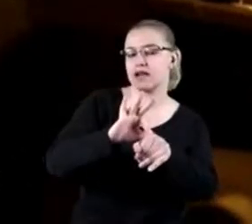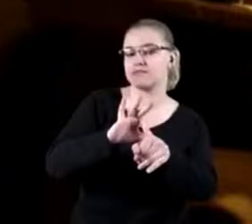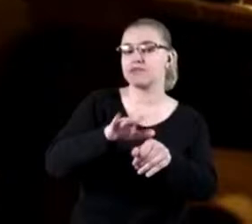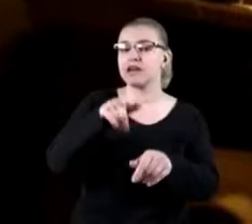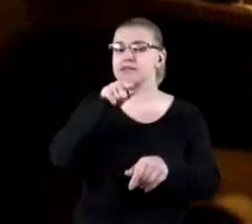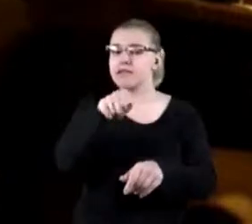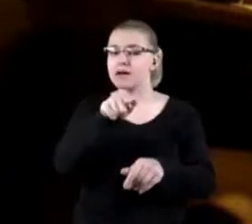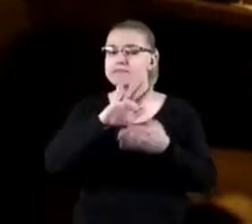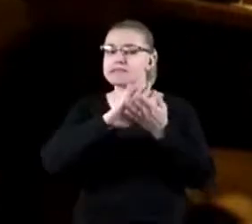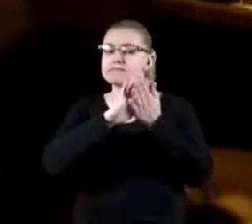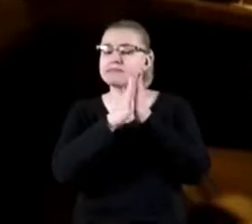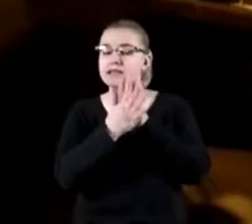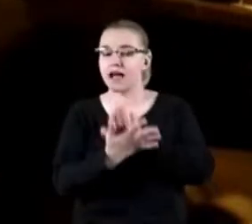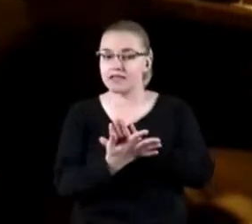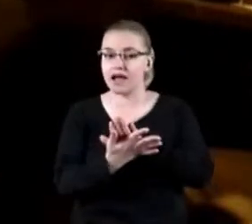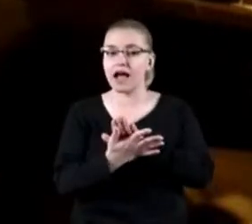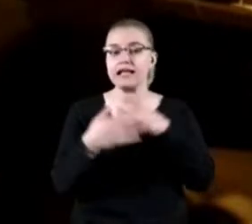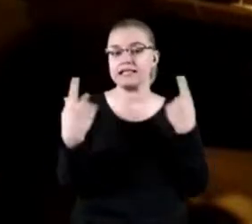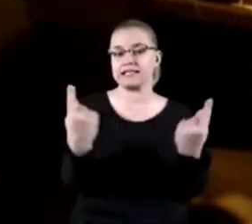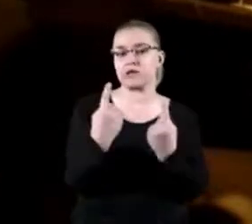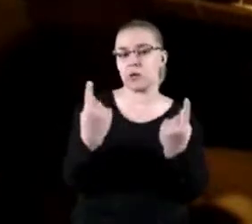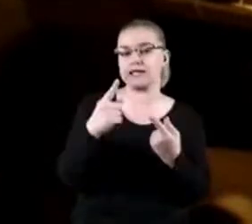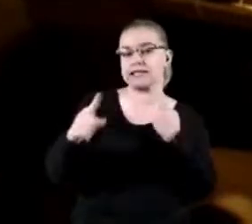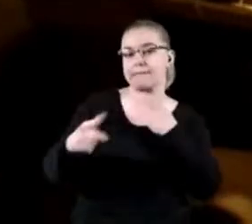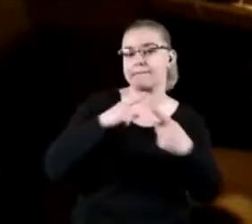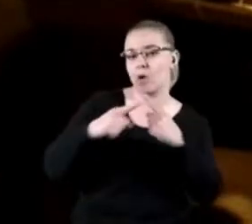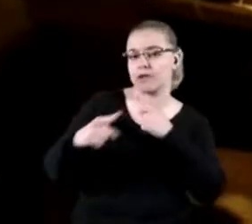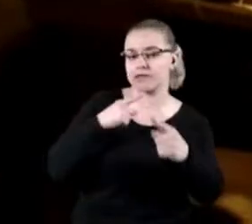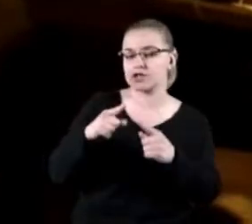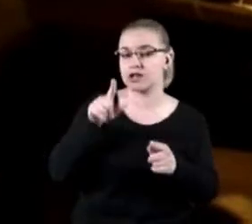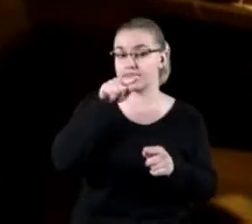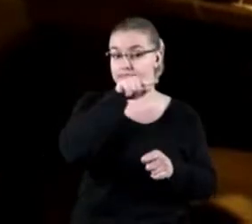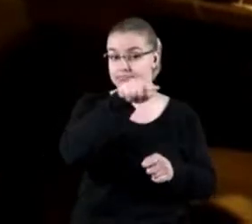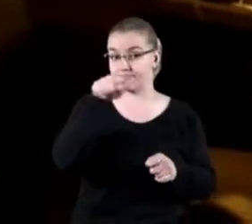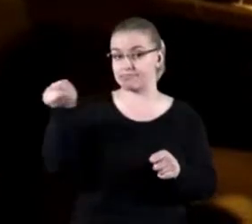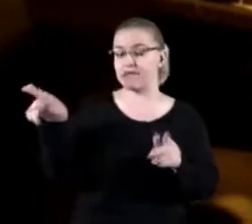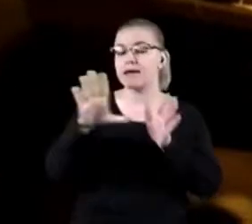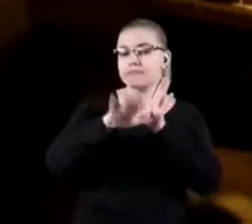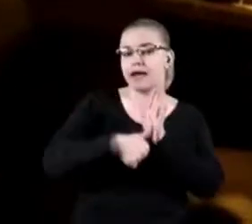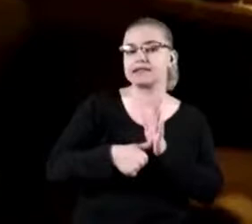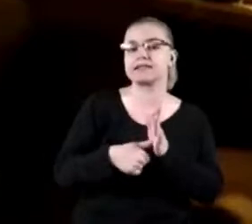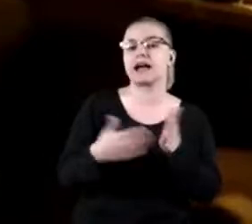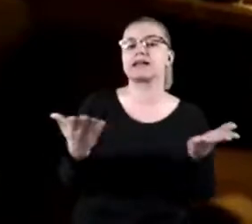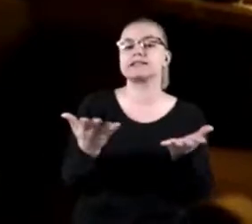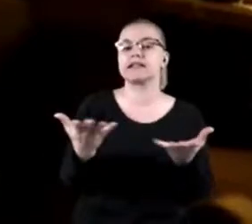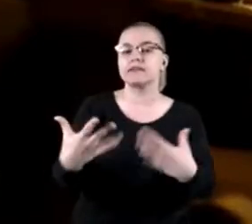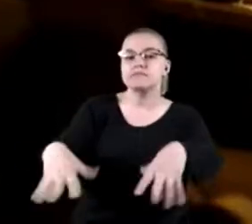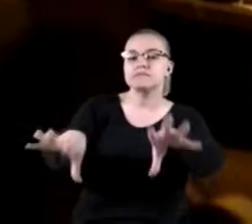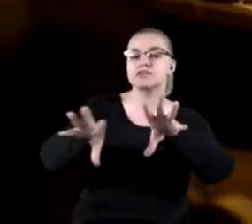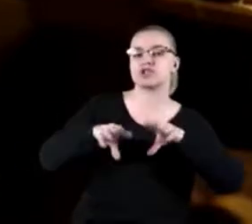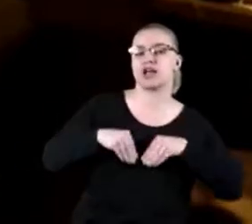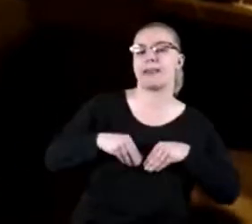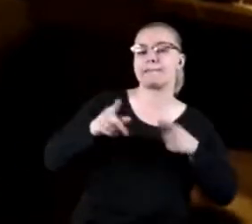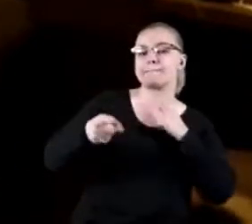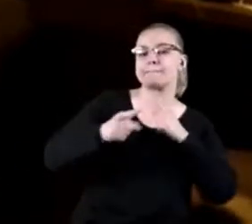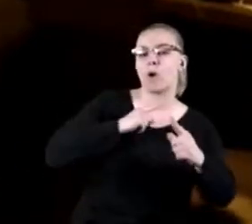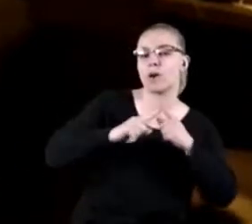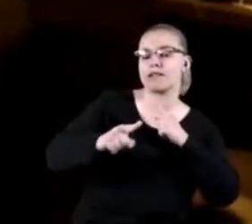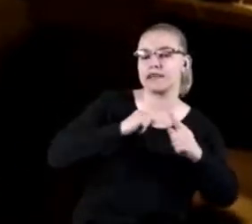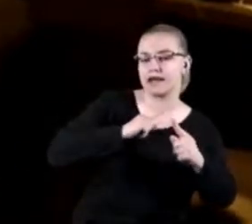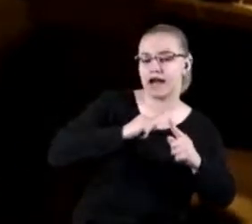situation. In most of the towns we have aligned this legal policy and